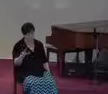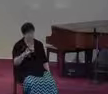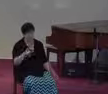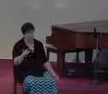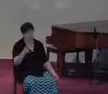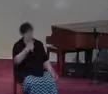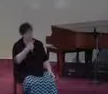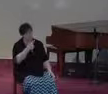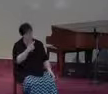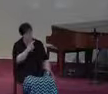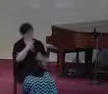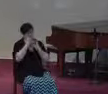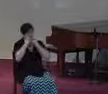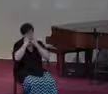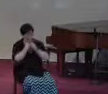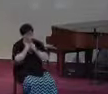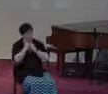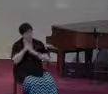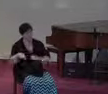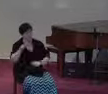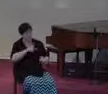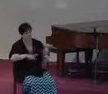for those who nailed him to the cross.